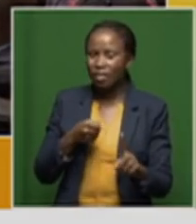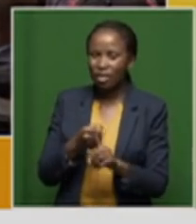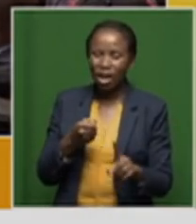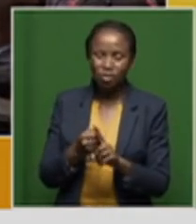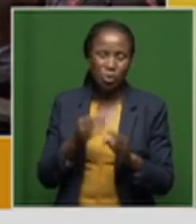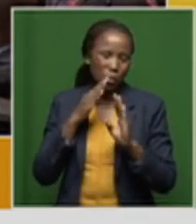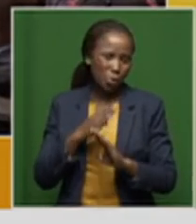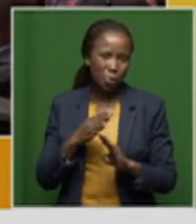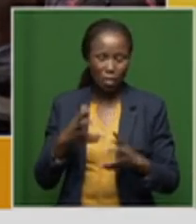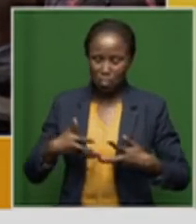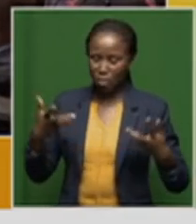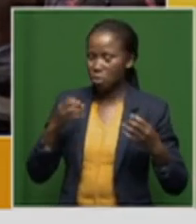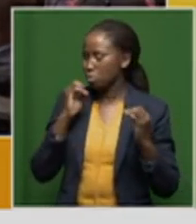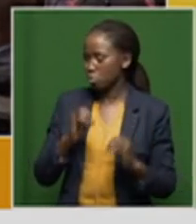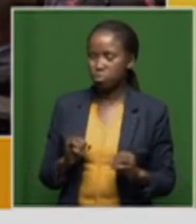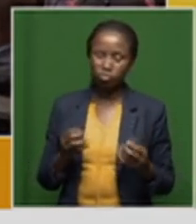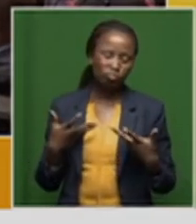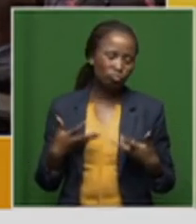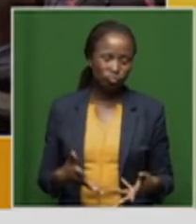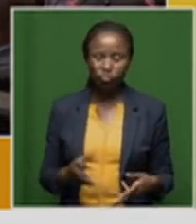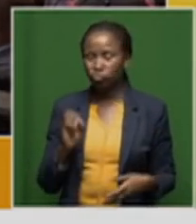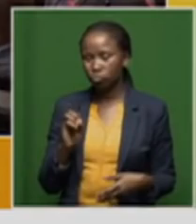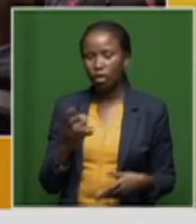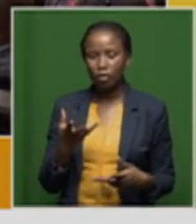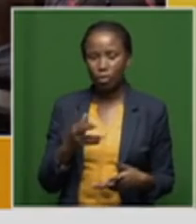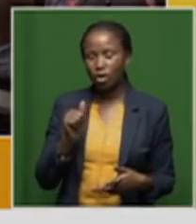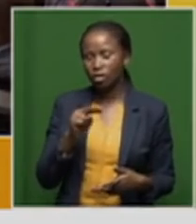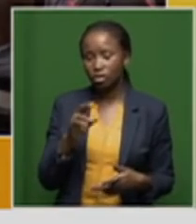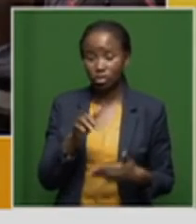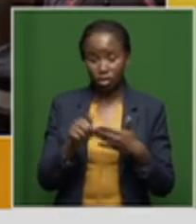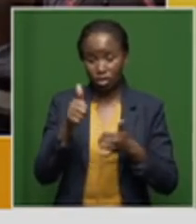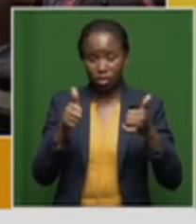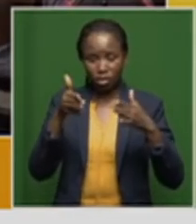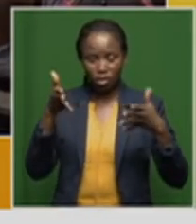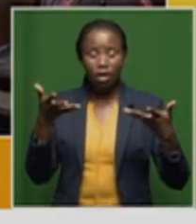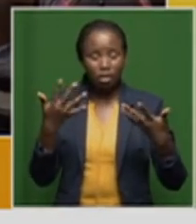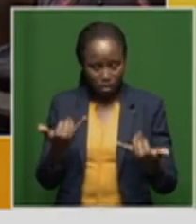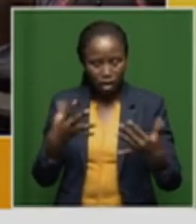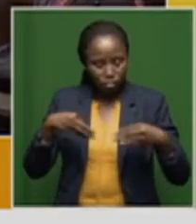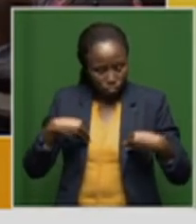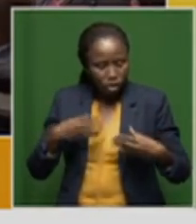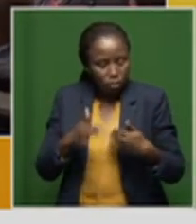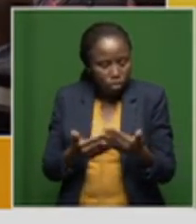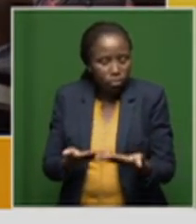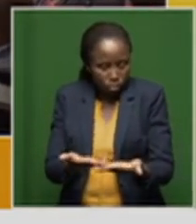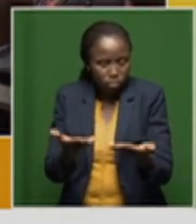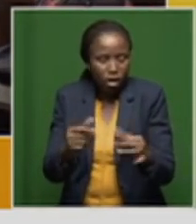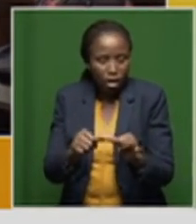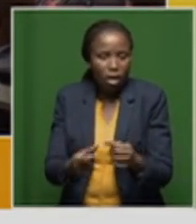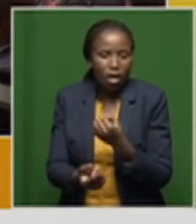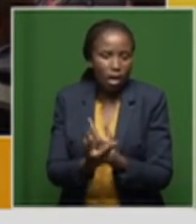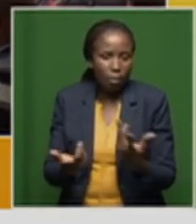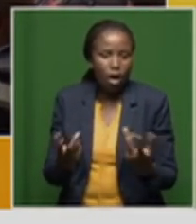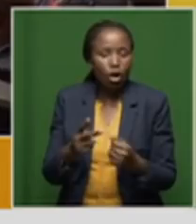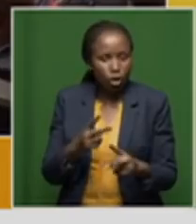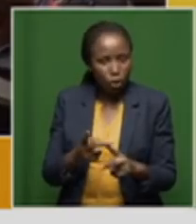been aggressive towards the ANC leaders, if I may say, who's allowing the processes to unfold, who's subjecting herself to